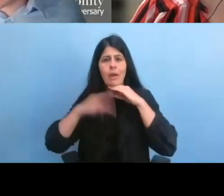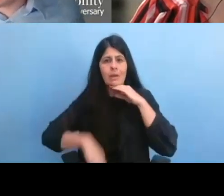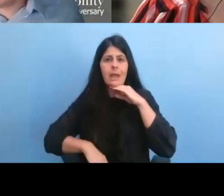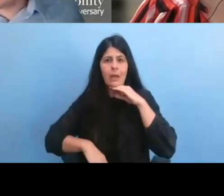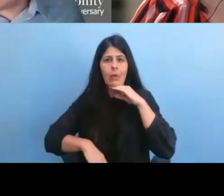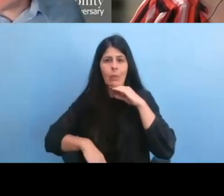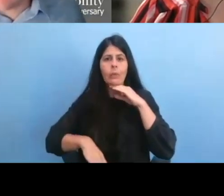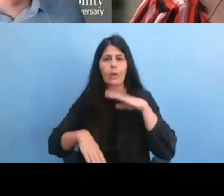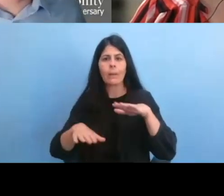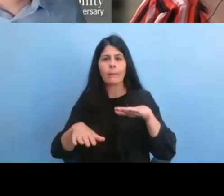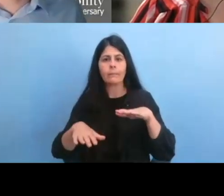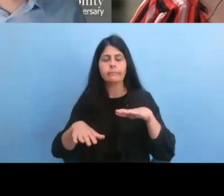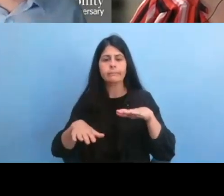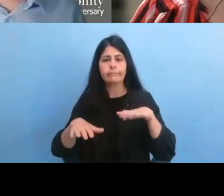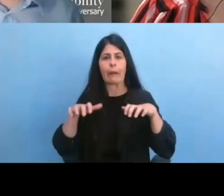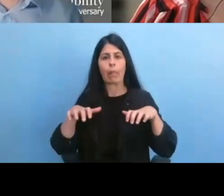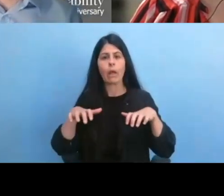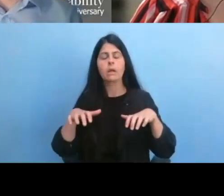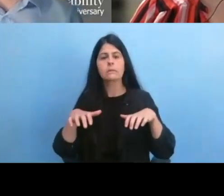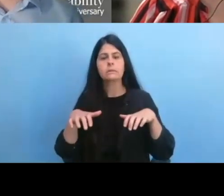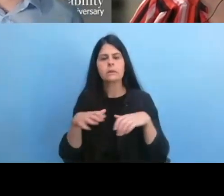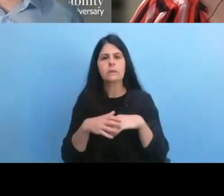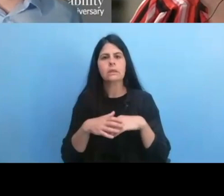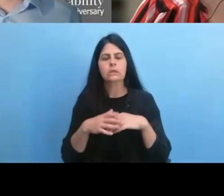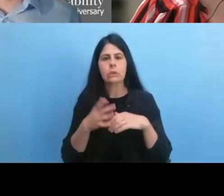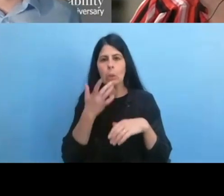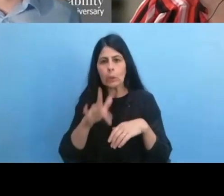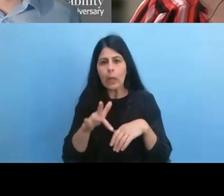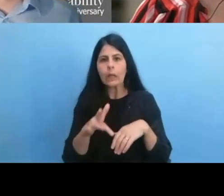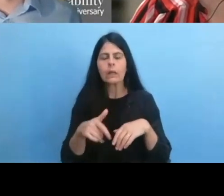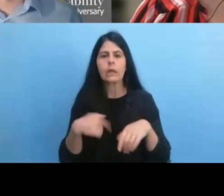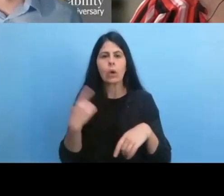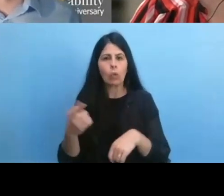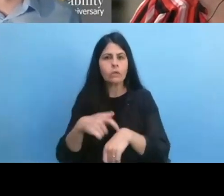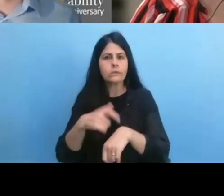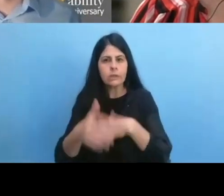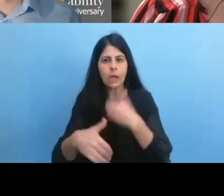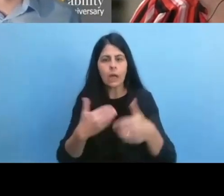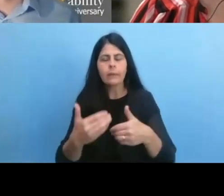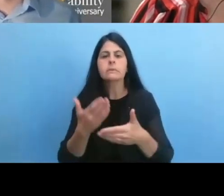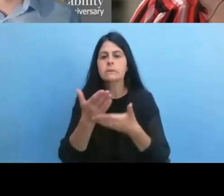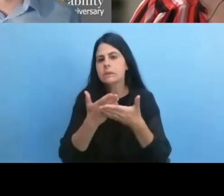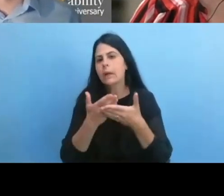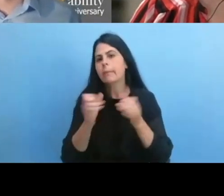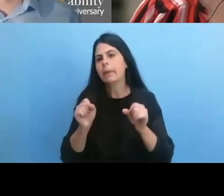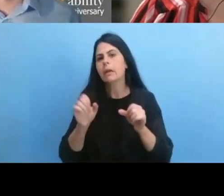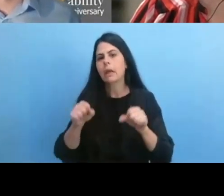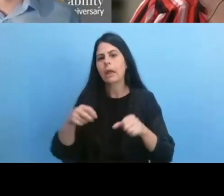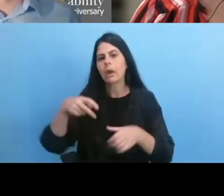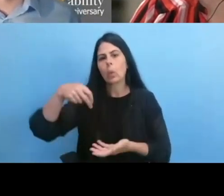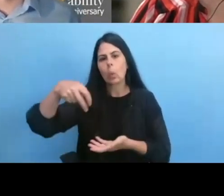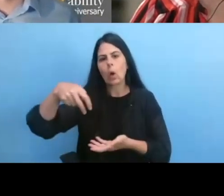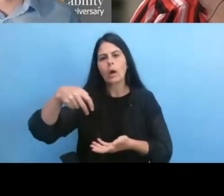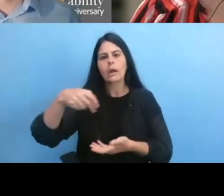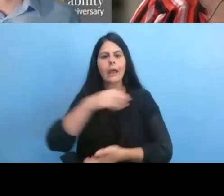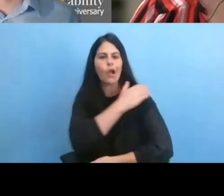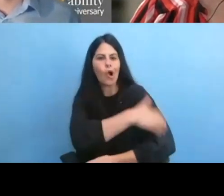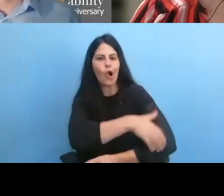over time, I regained some abilities to walk and use my arms, but still,